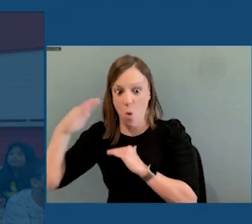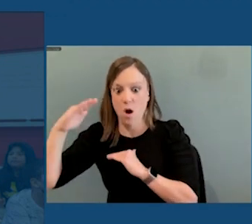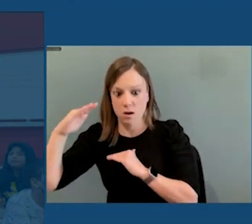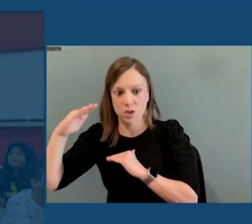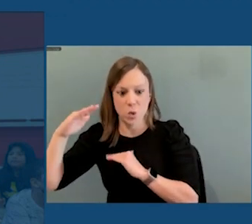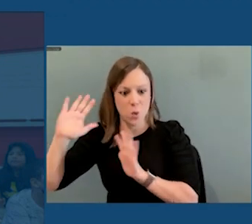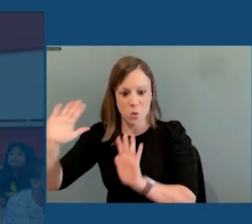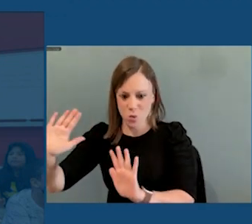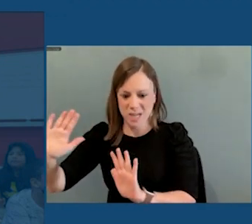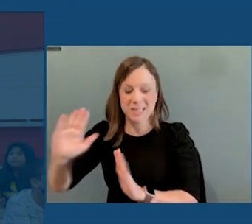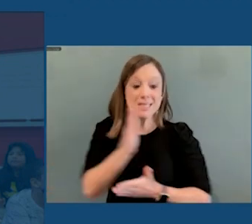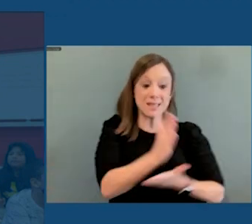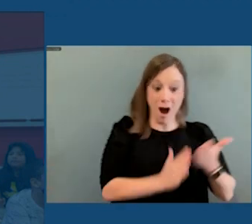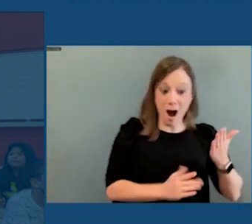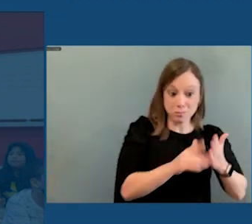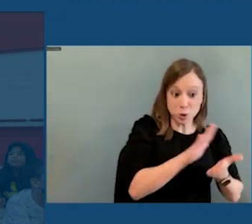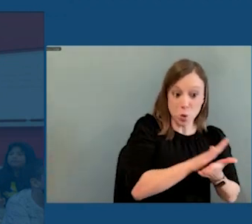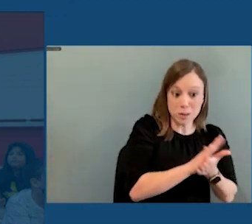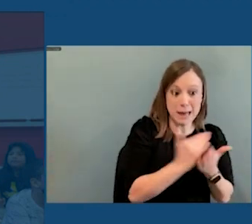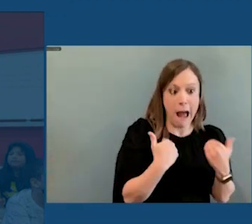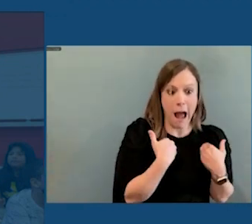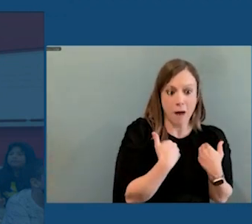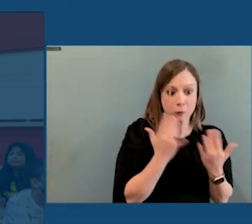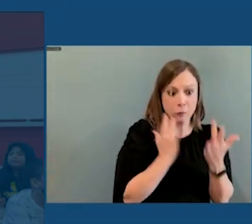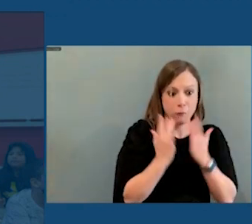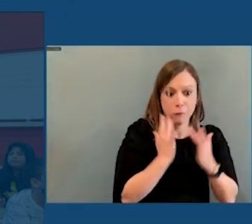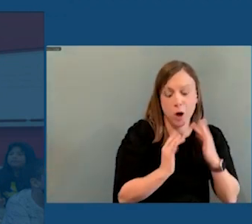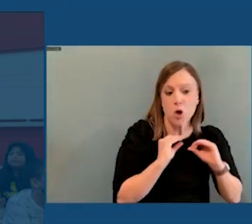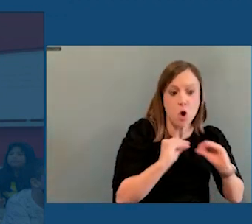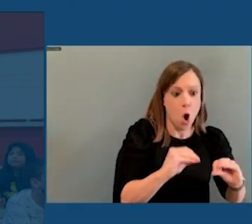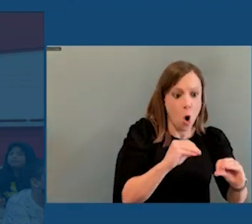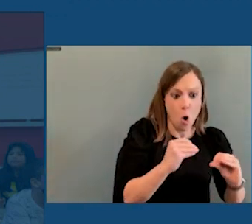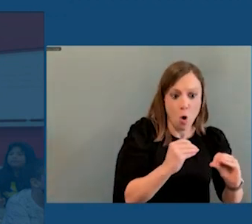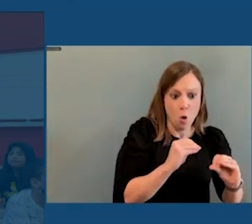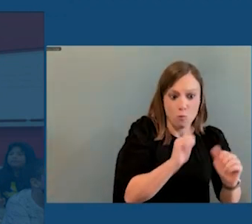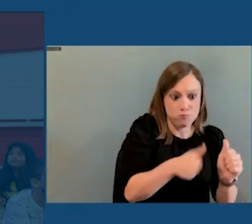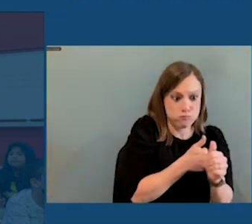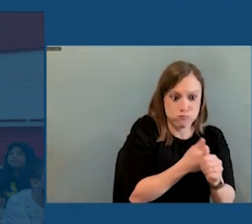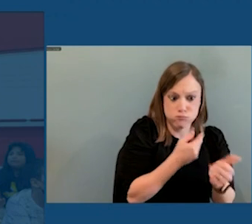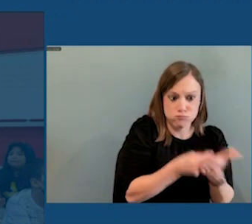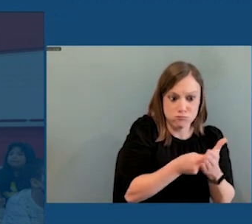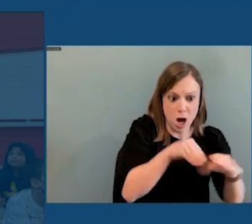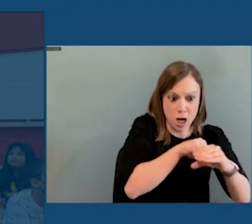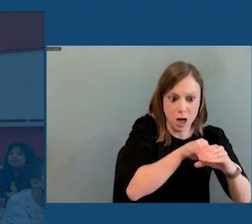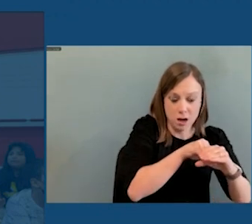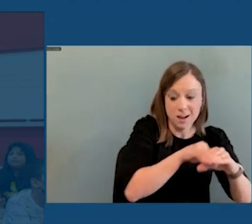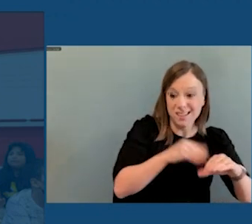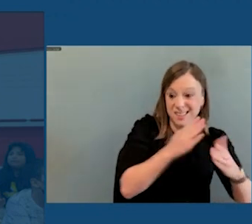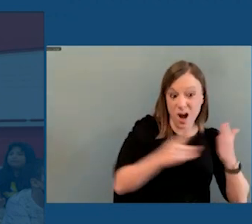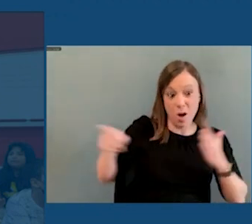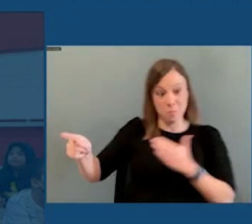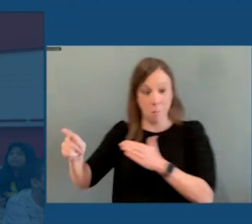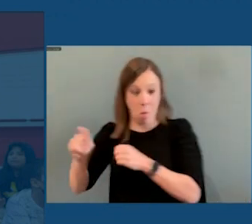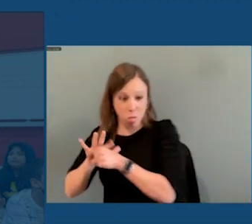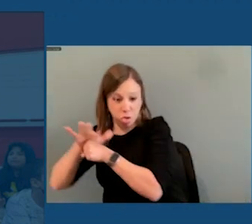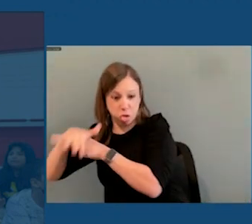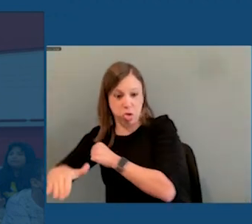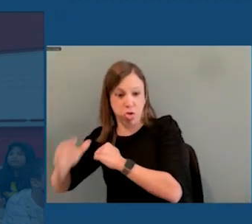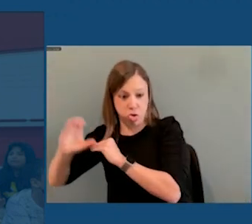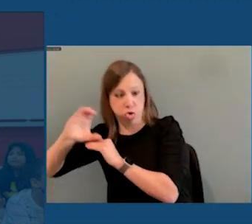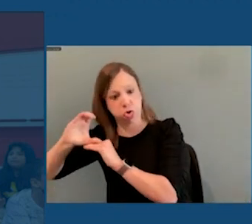others are doing just fine. So now's the right time to take this